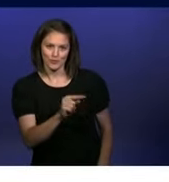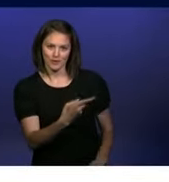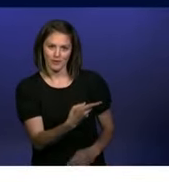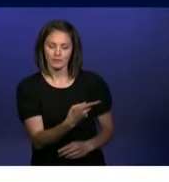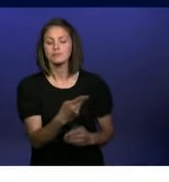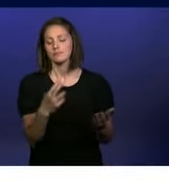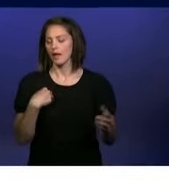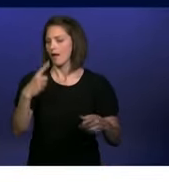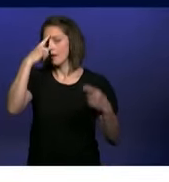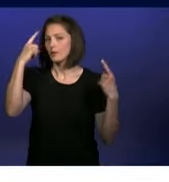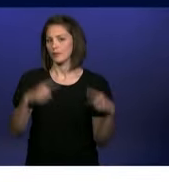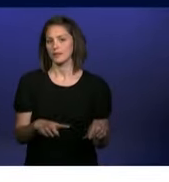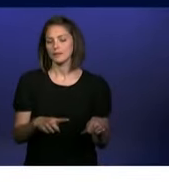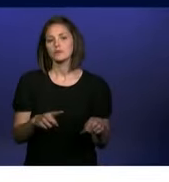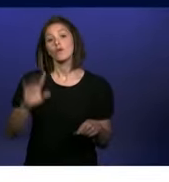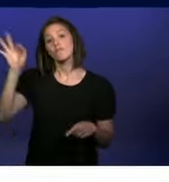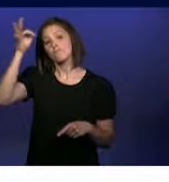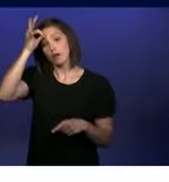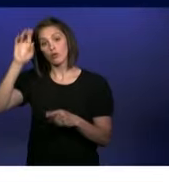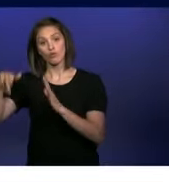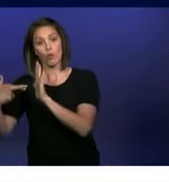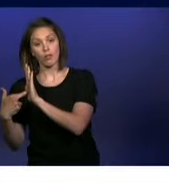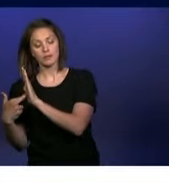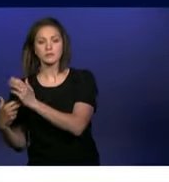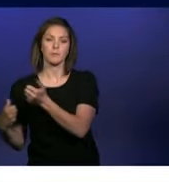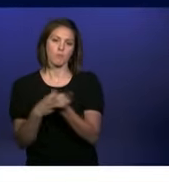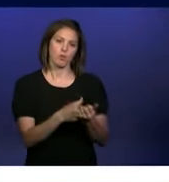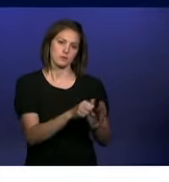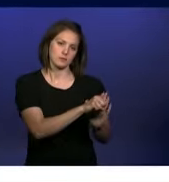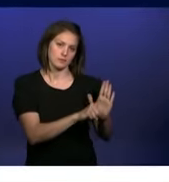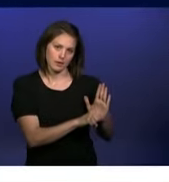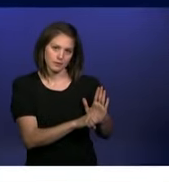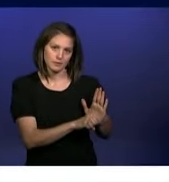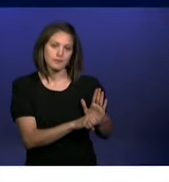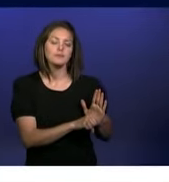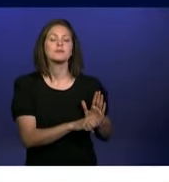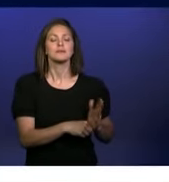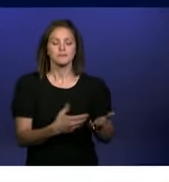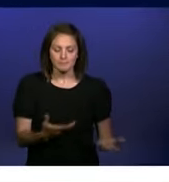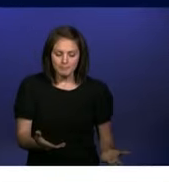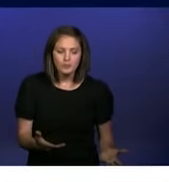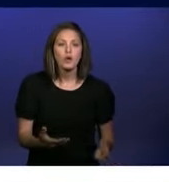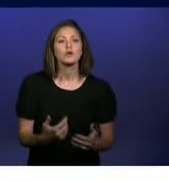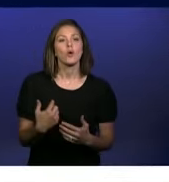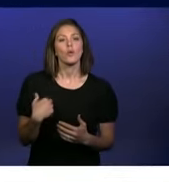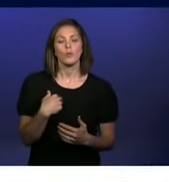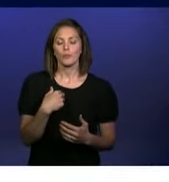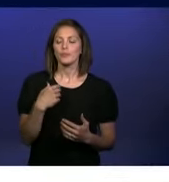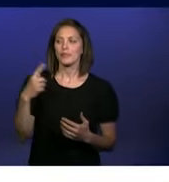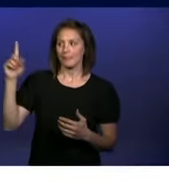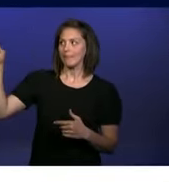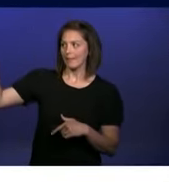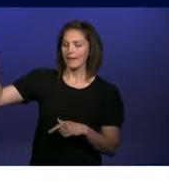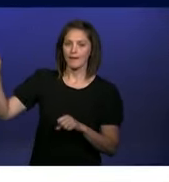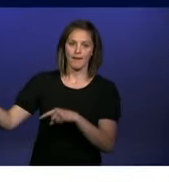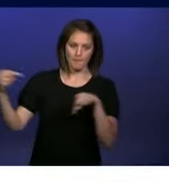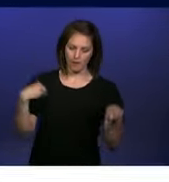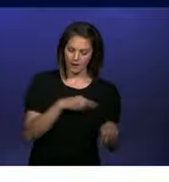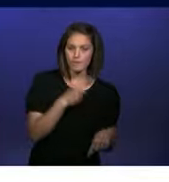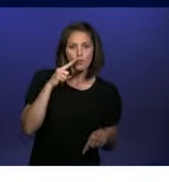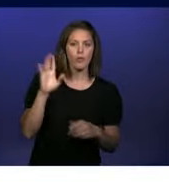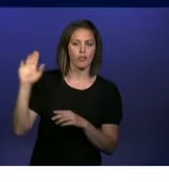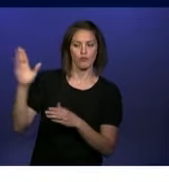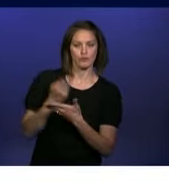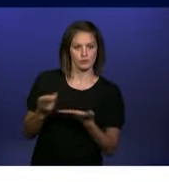support the state and let the state come to the federal government for the resources they need. There are a couple of really important bills that I've worked on